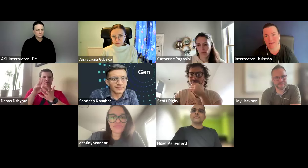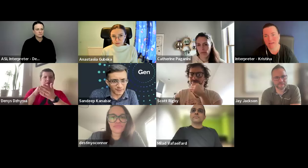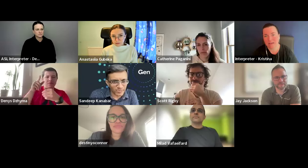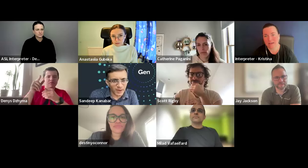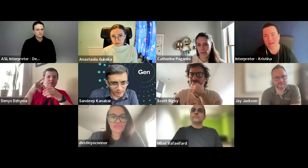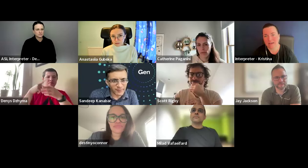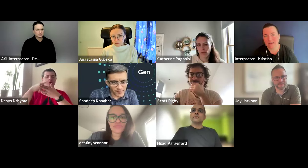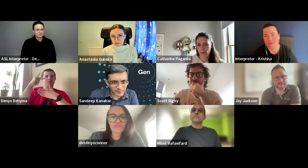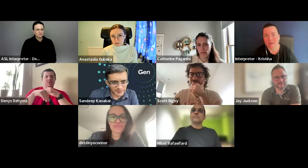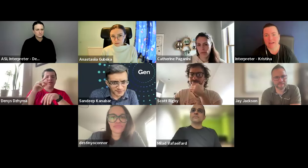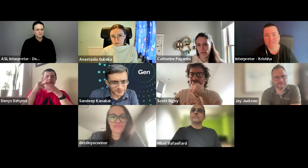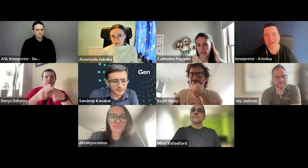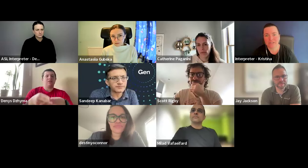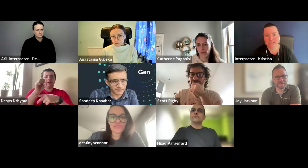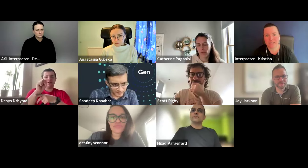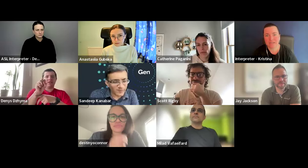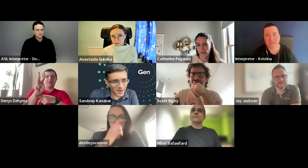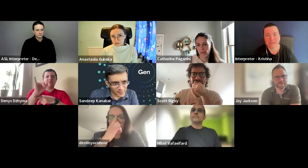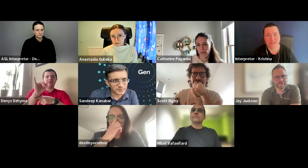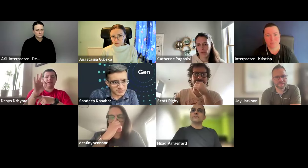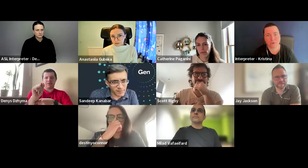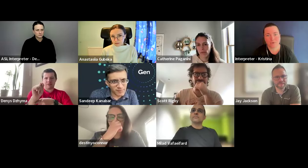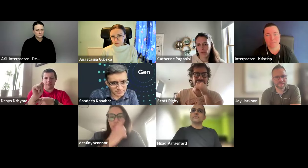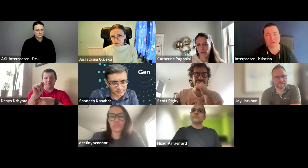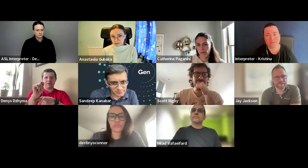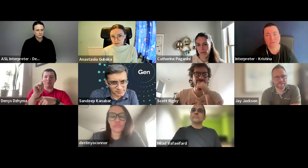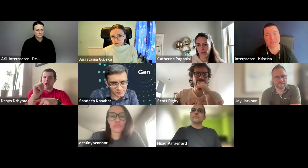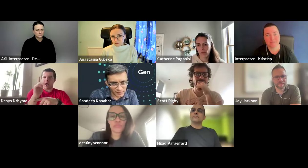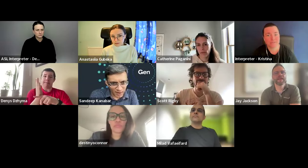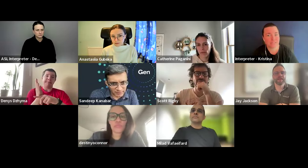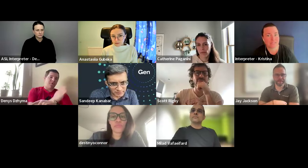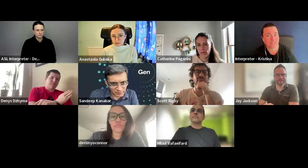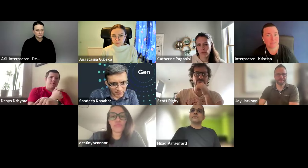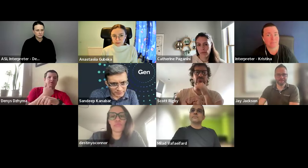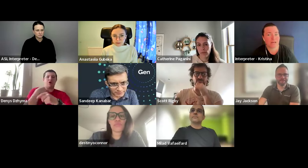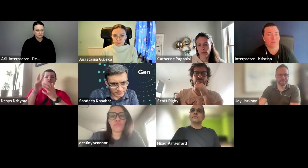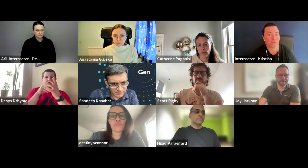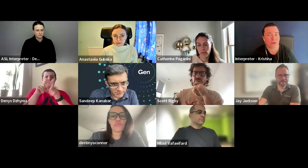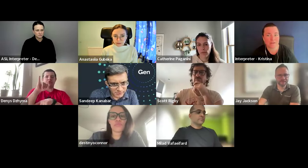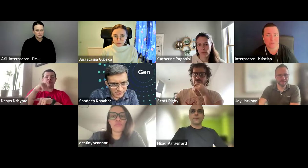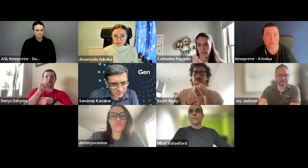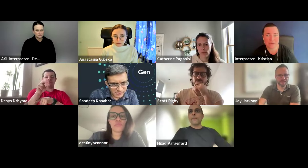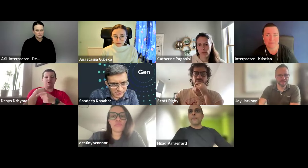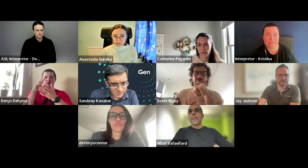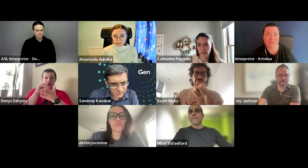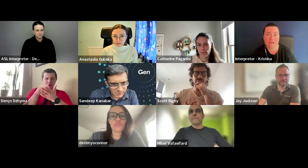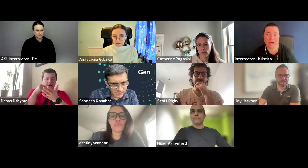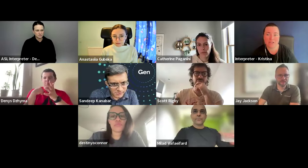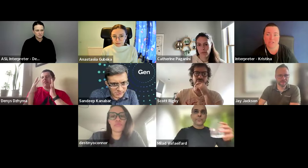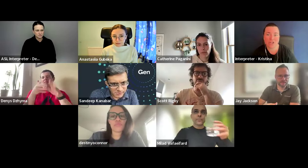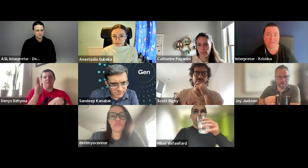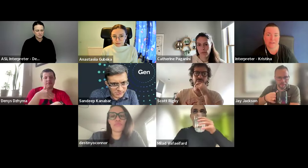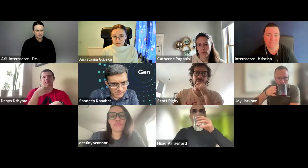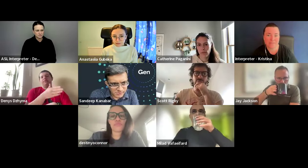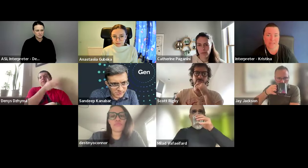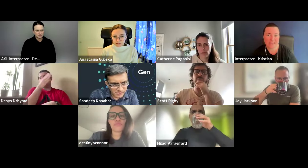now. I started studying a program called Swift. But prior to that, I